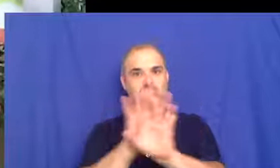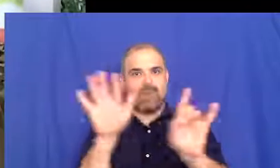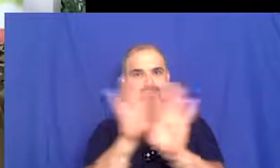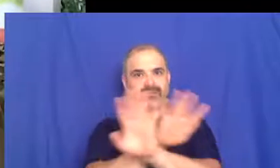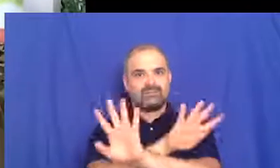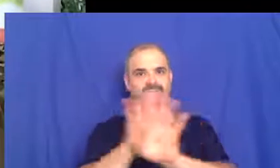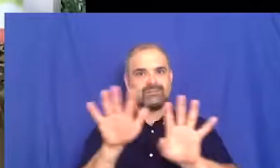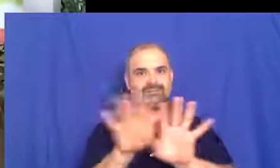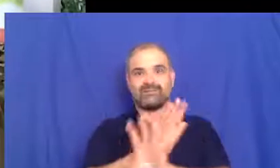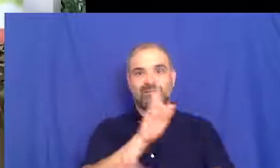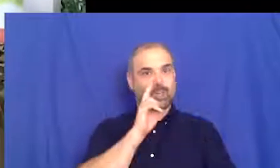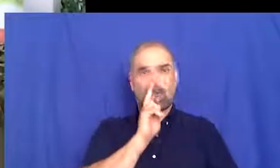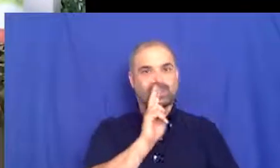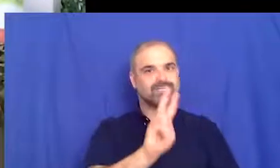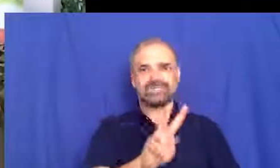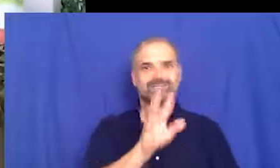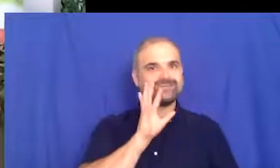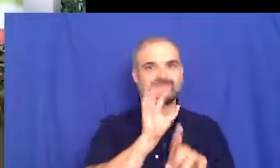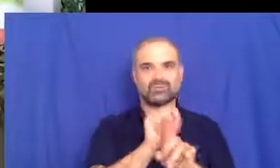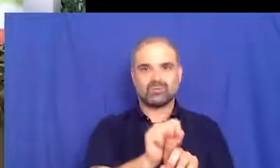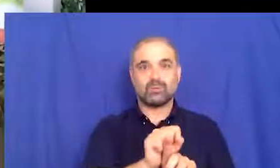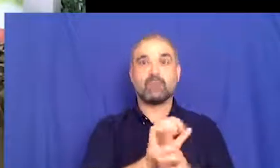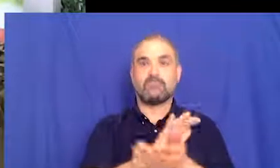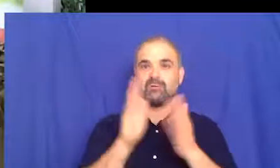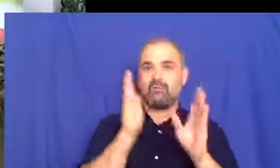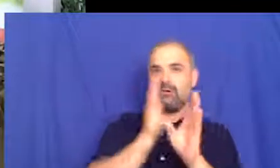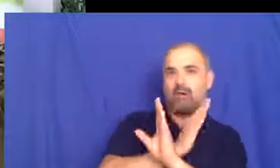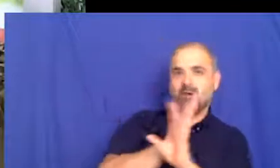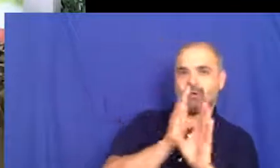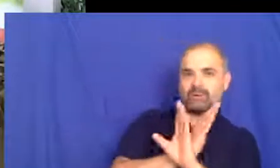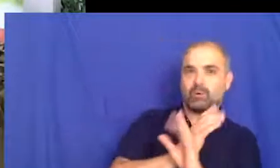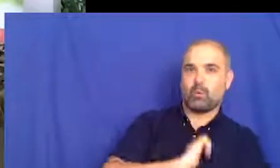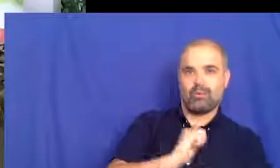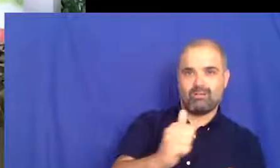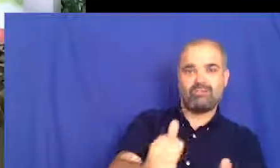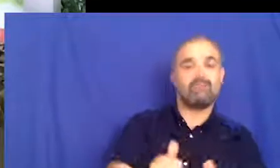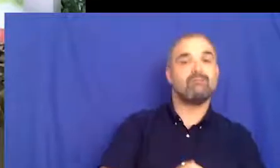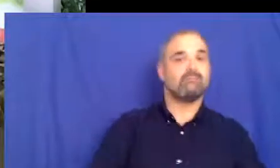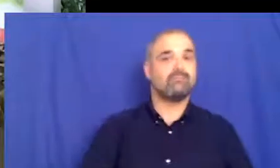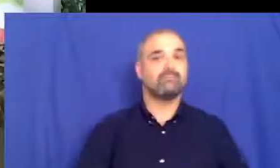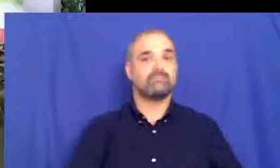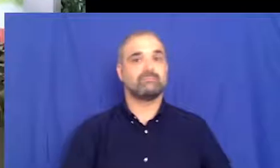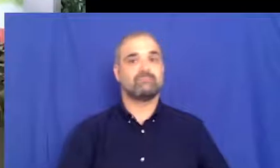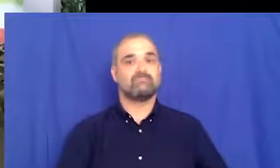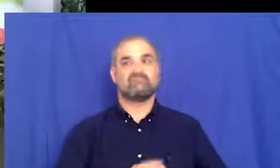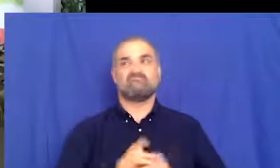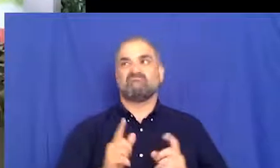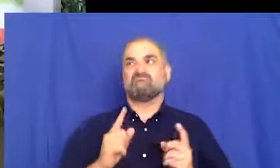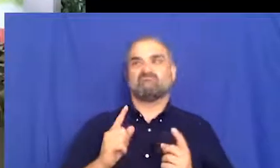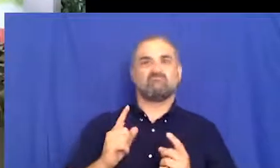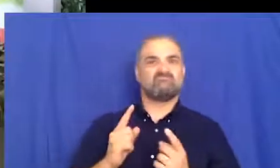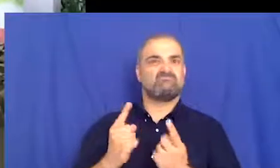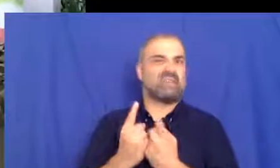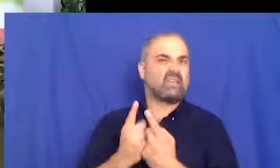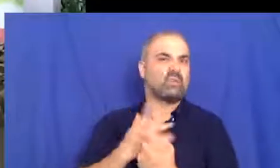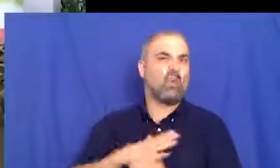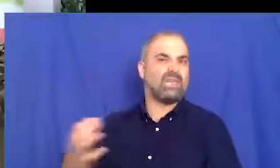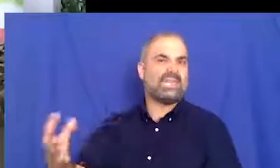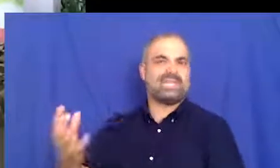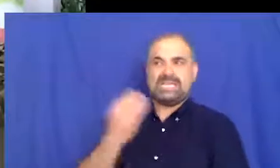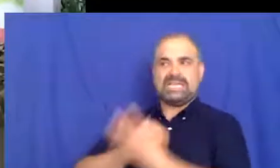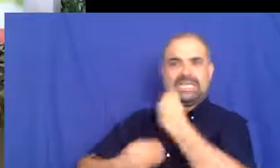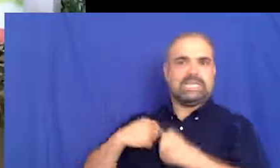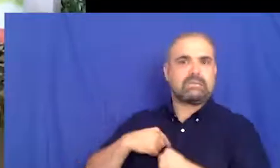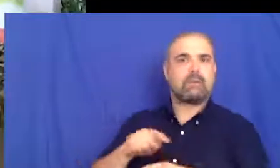hiding from any sort of predator in that environment, then he would actually hide away and blend in quite well. So it helps him to hide away from things that like to eat them,